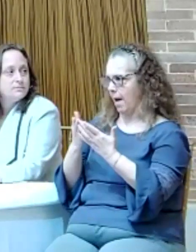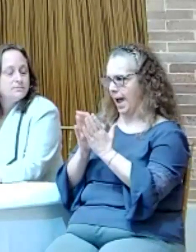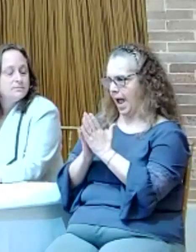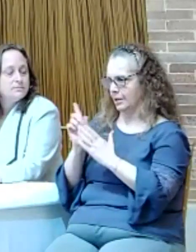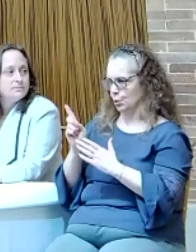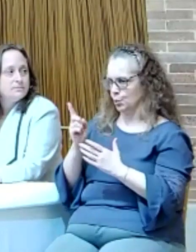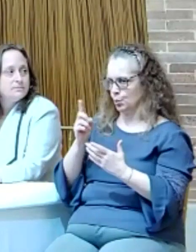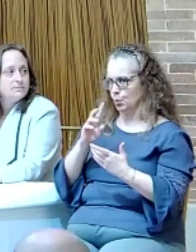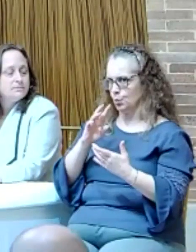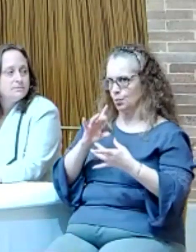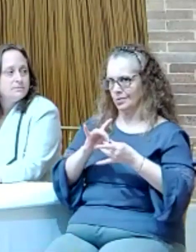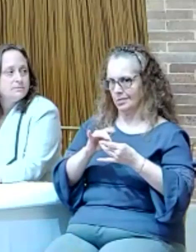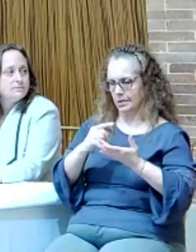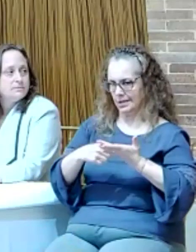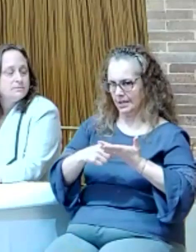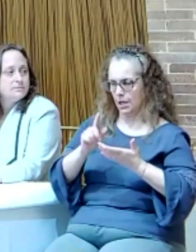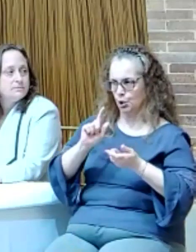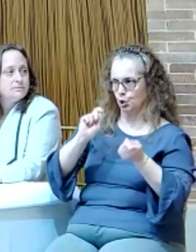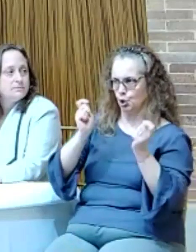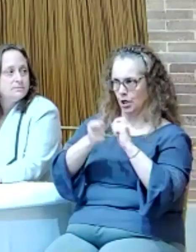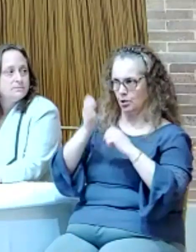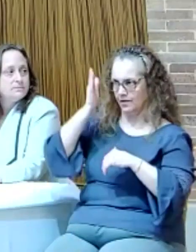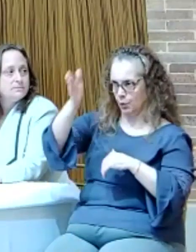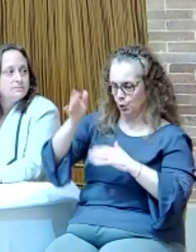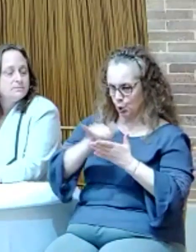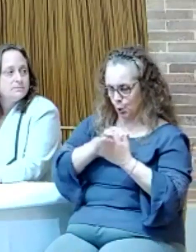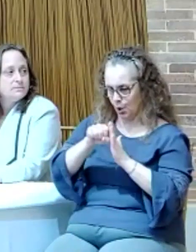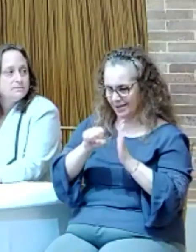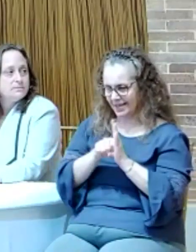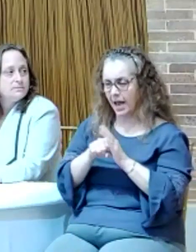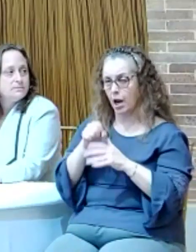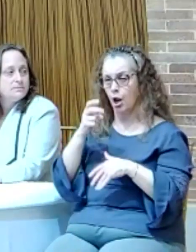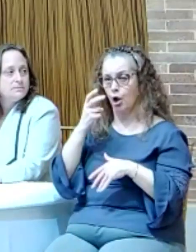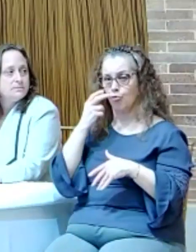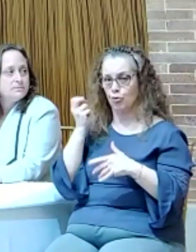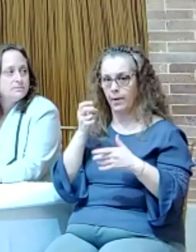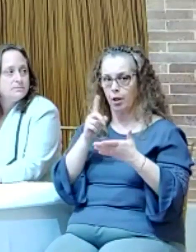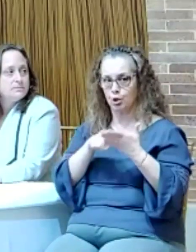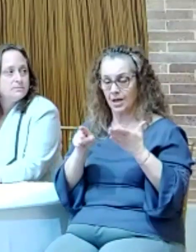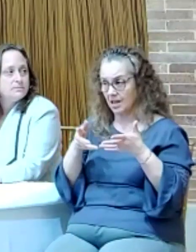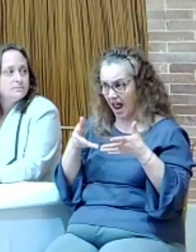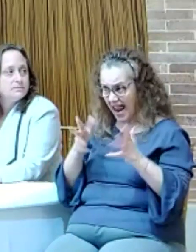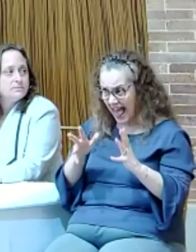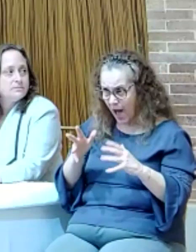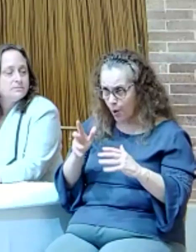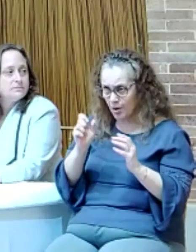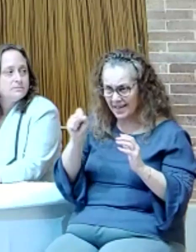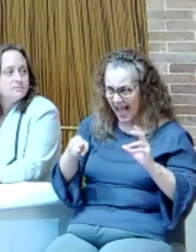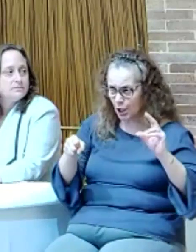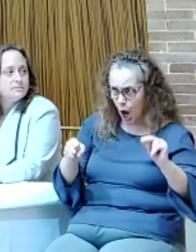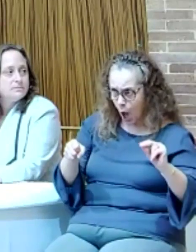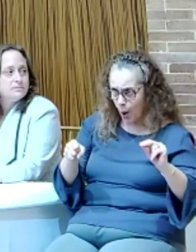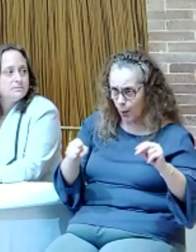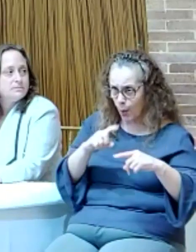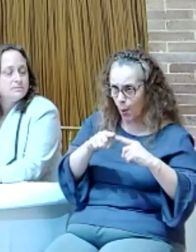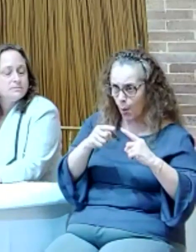be in the future in New York York state are criminal checks allowed or not when leasing